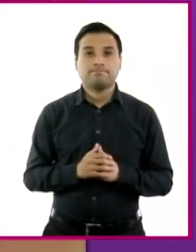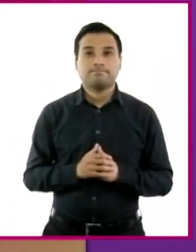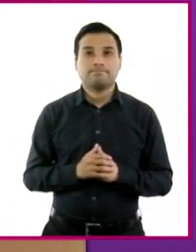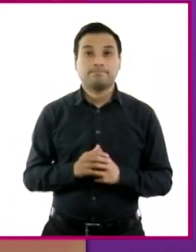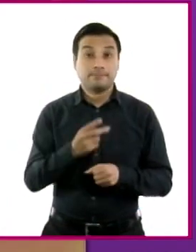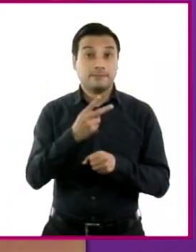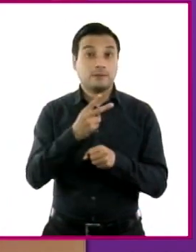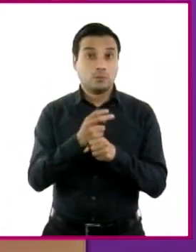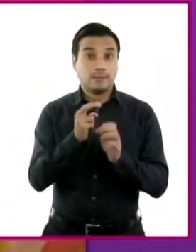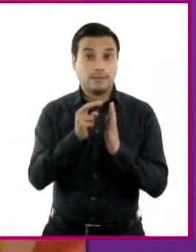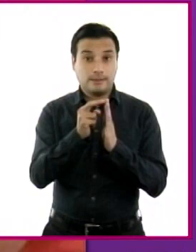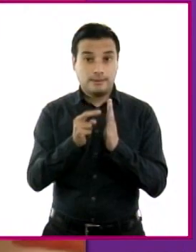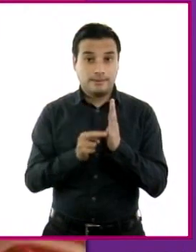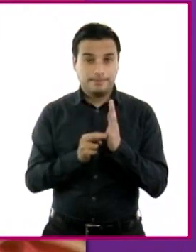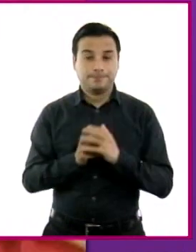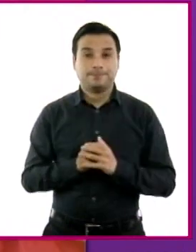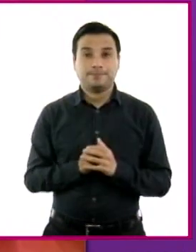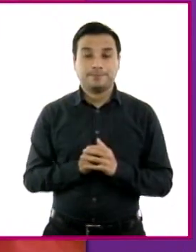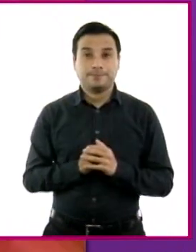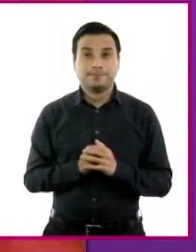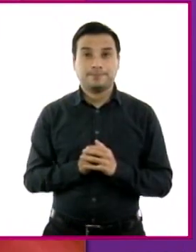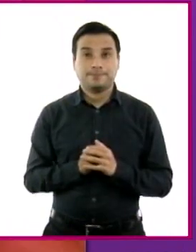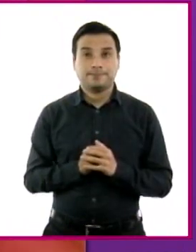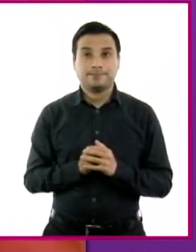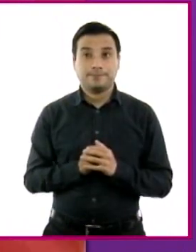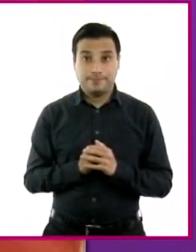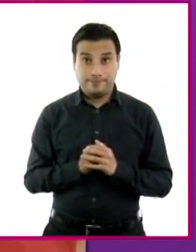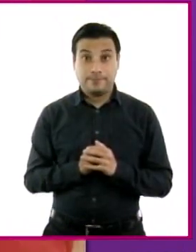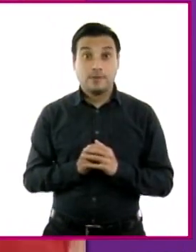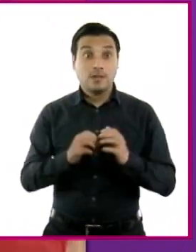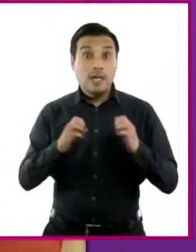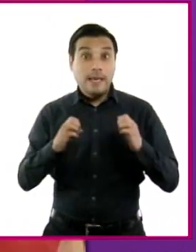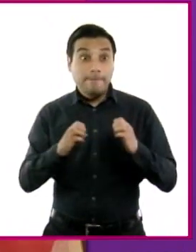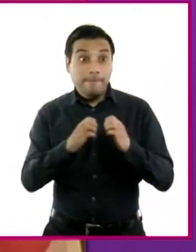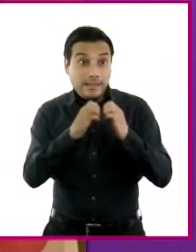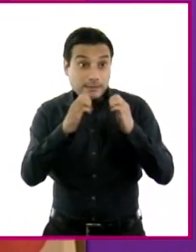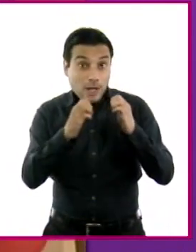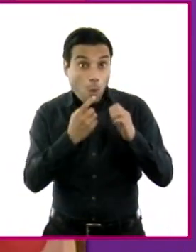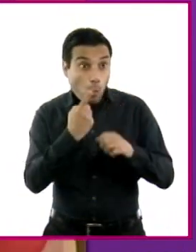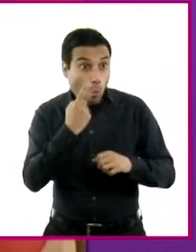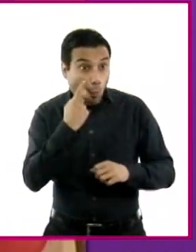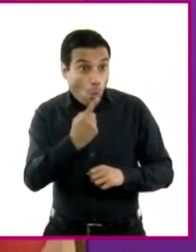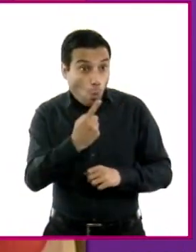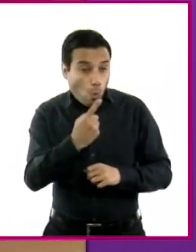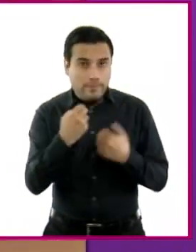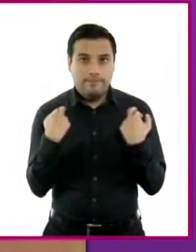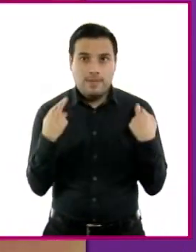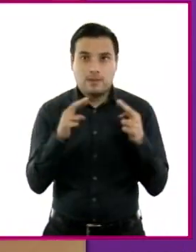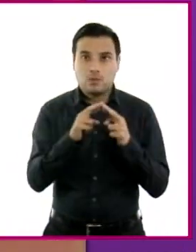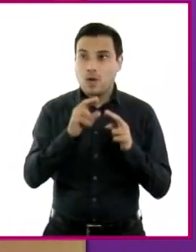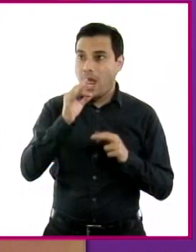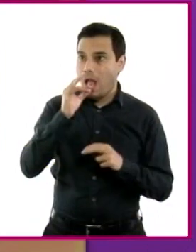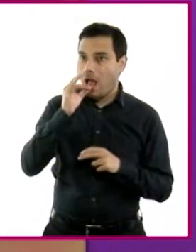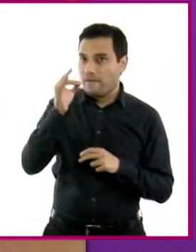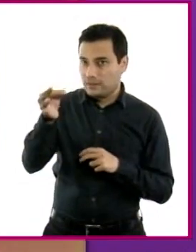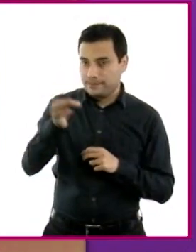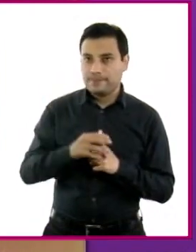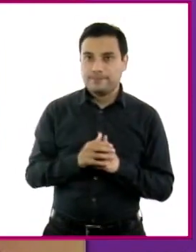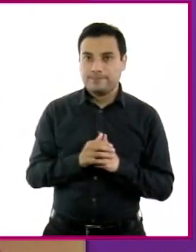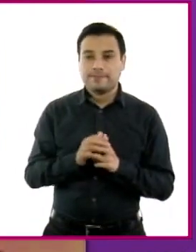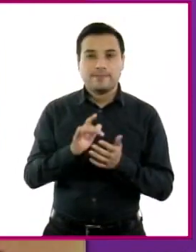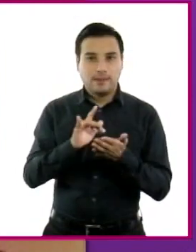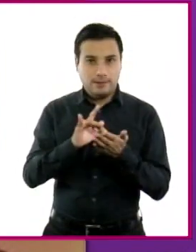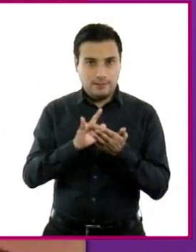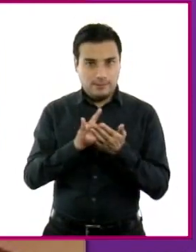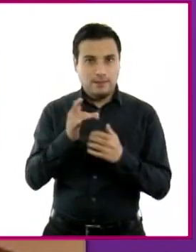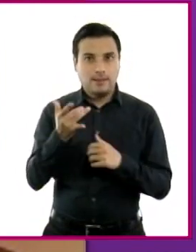The second rule is, we have to warn the teacher about the emergency. Well, thanks, Mr.